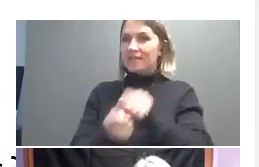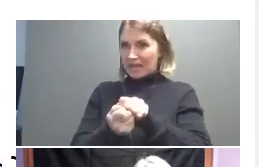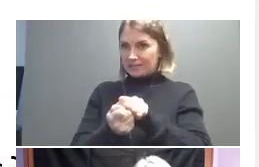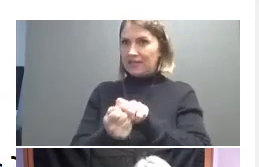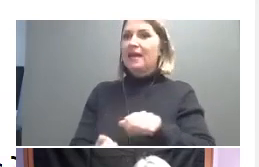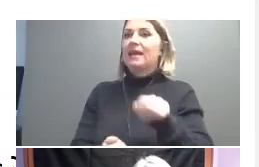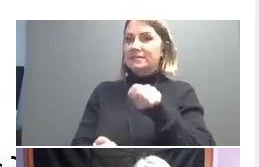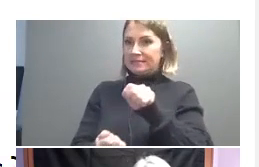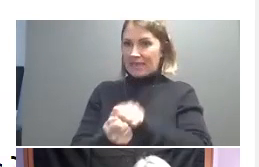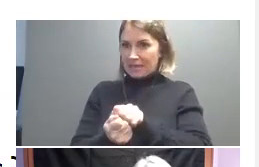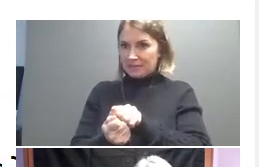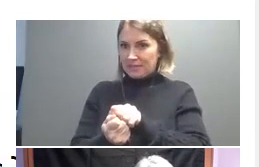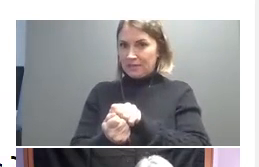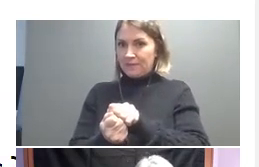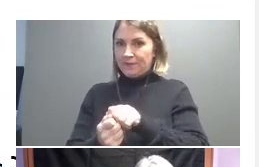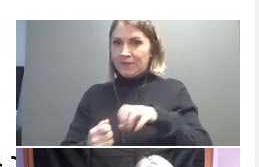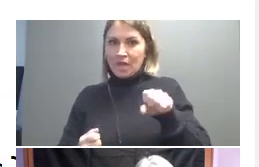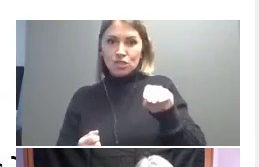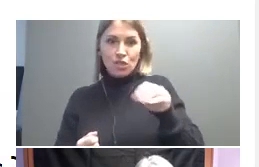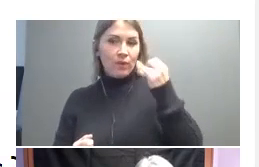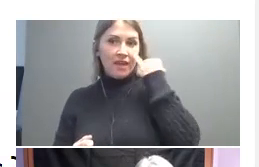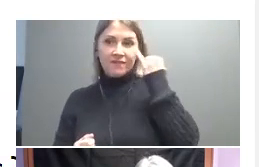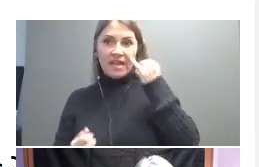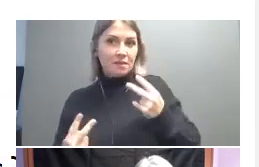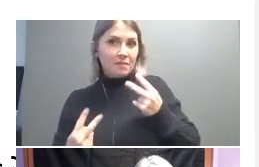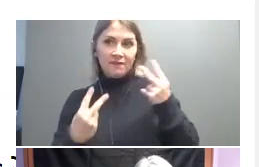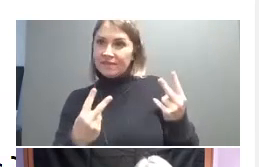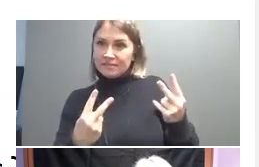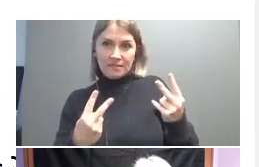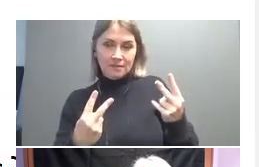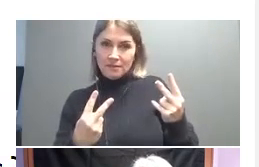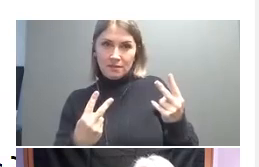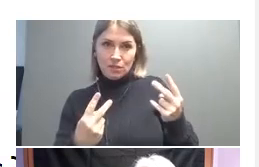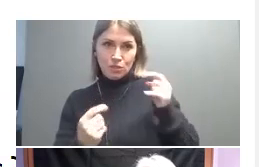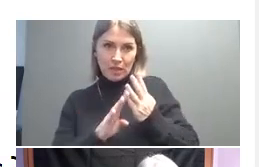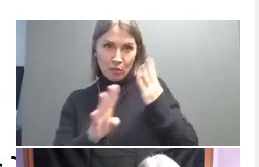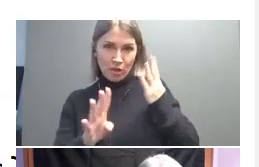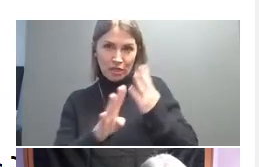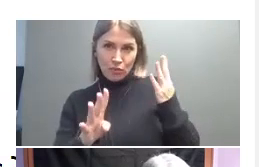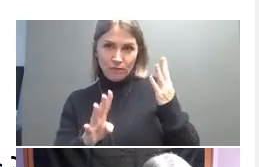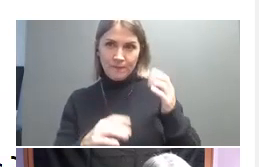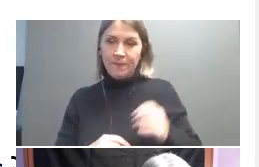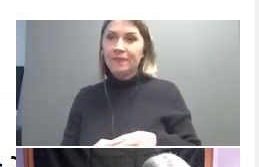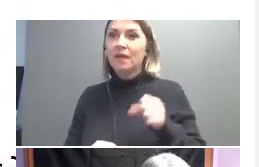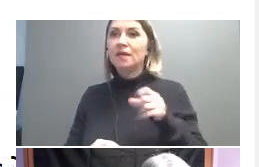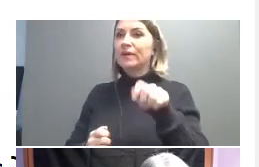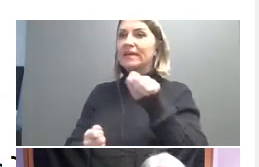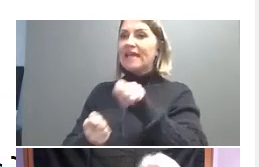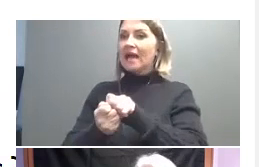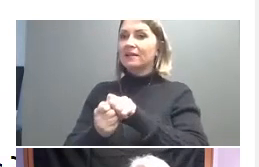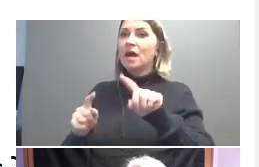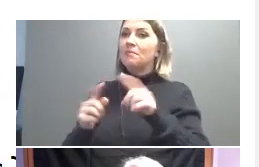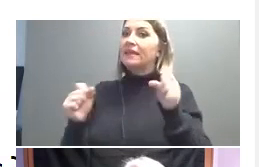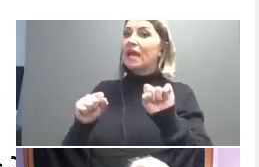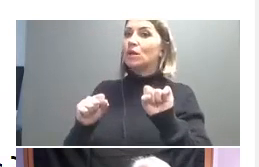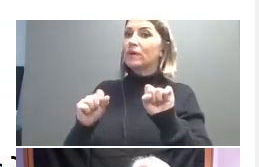So if cannot, you're asking if node hasn't been visited, add to then we priority insert. queue. Then we Okay. insert. Exactly. But can we